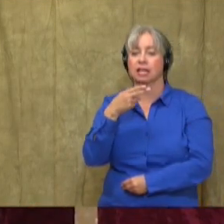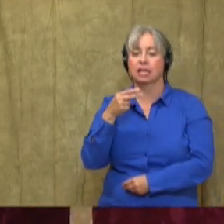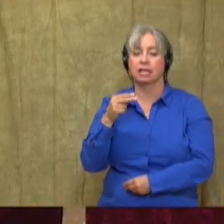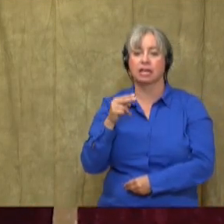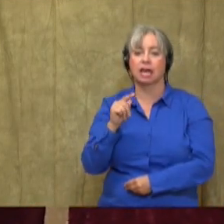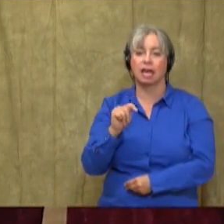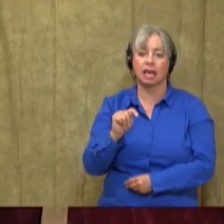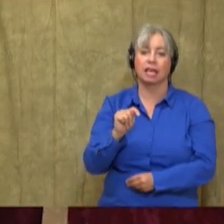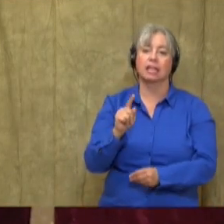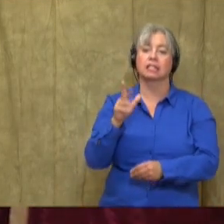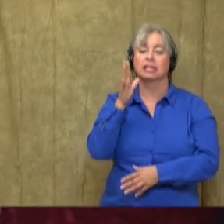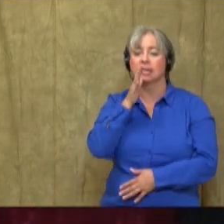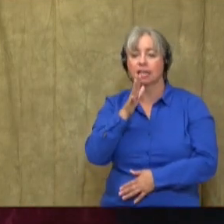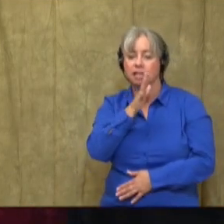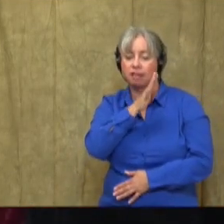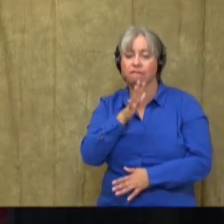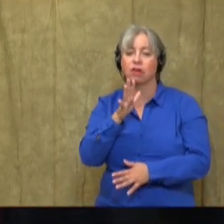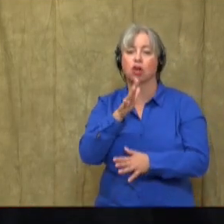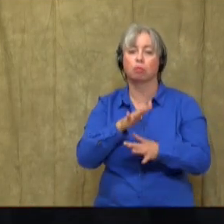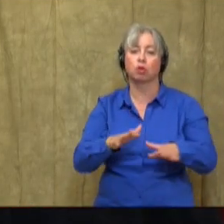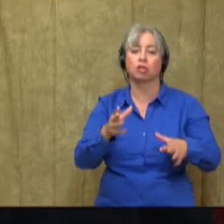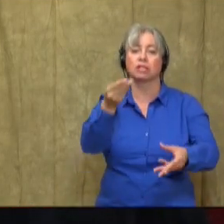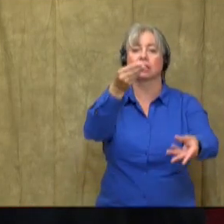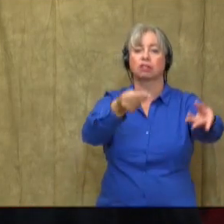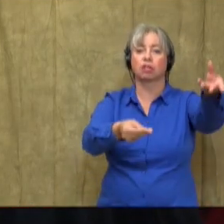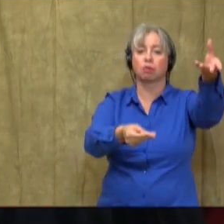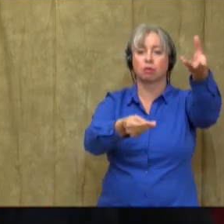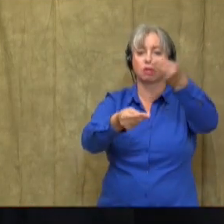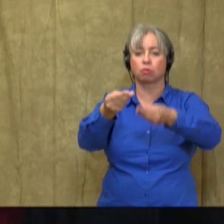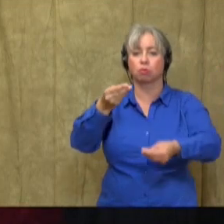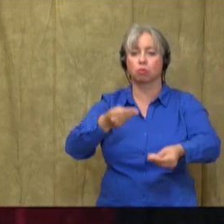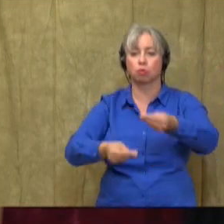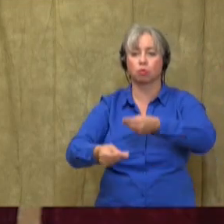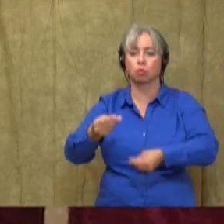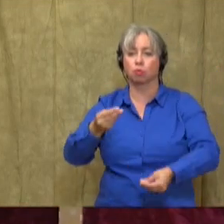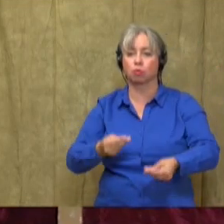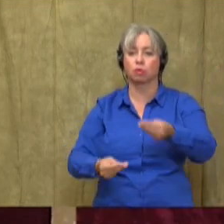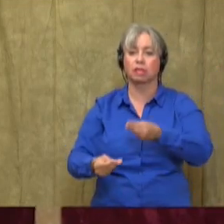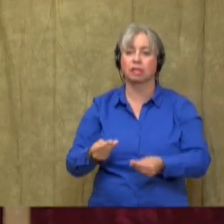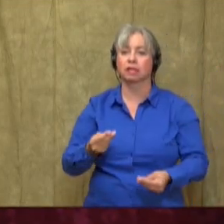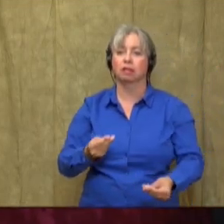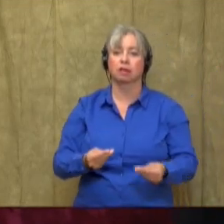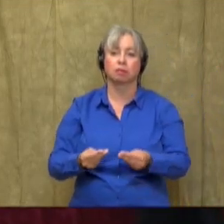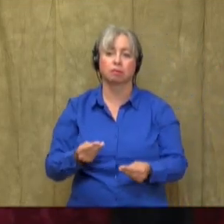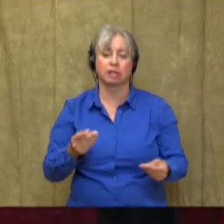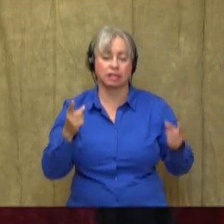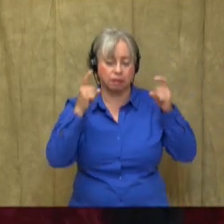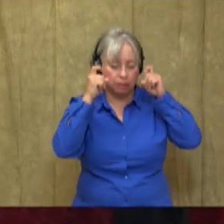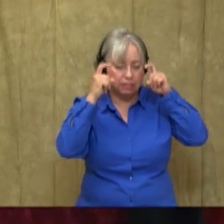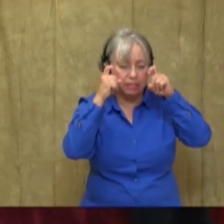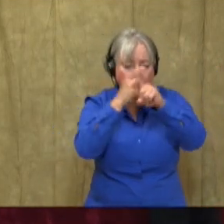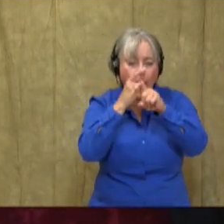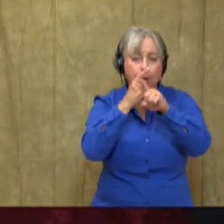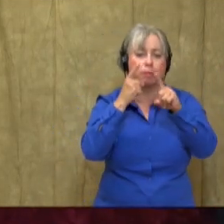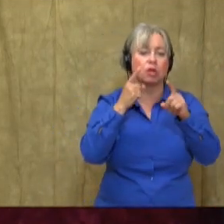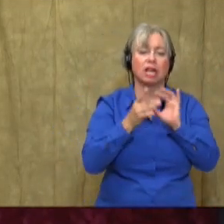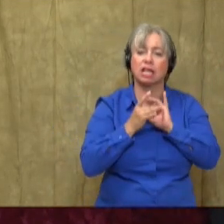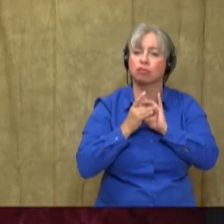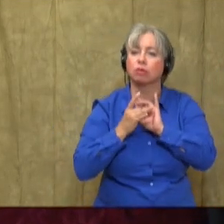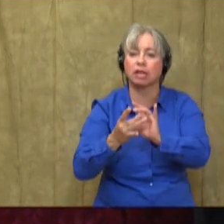and the serfs work the land. But if you notice, there are lots of arrows going up and down here. It was a very complex